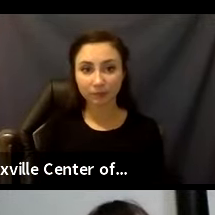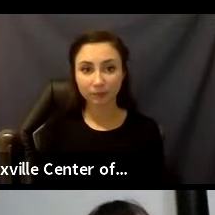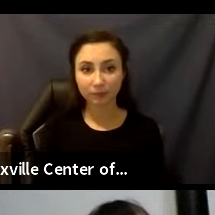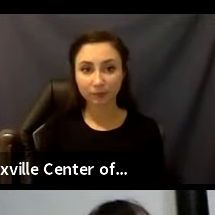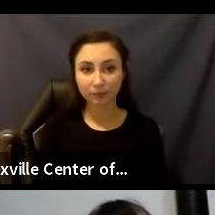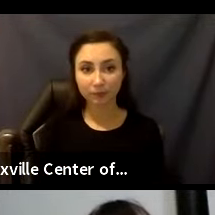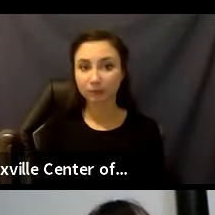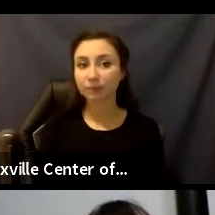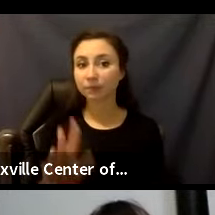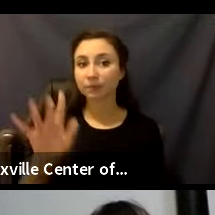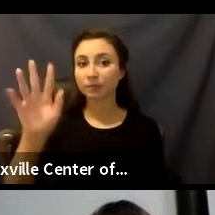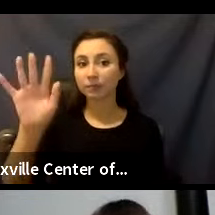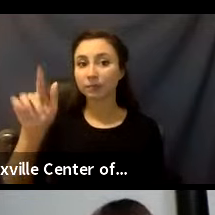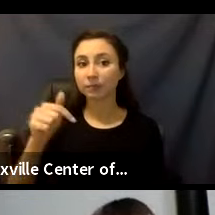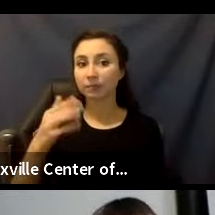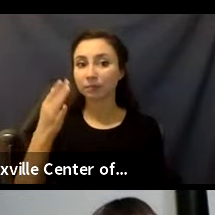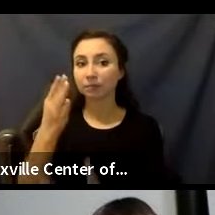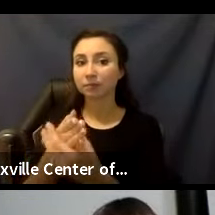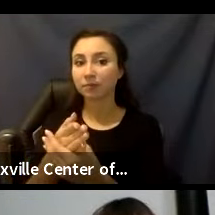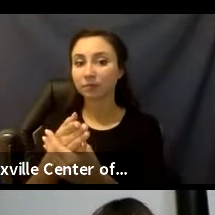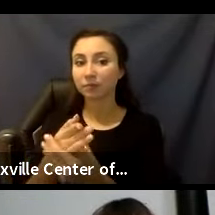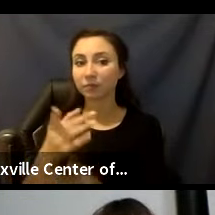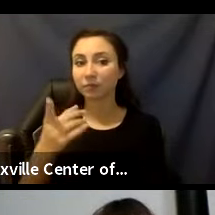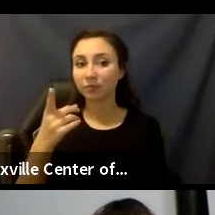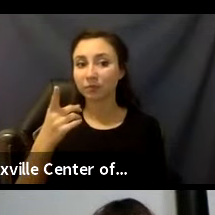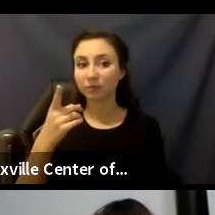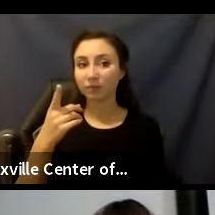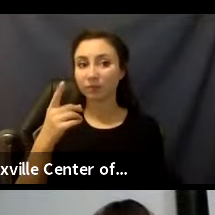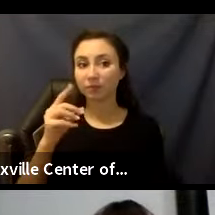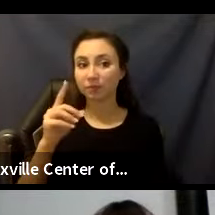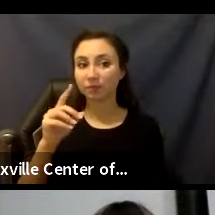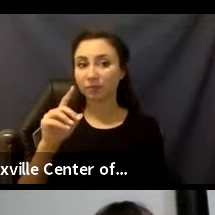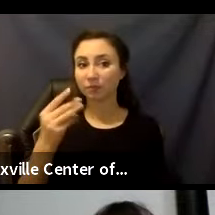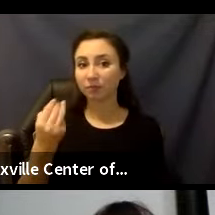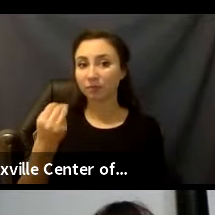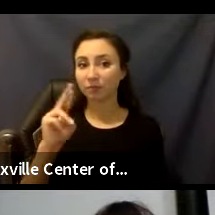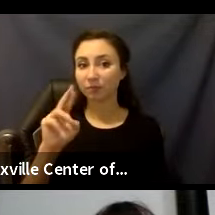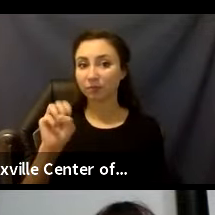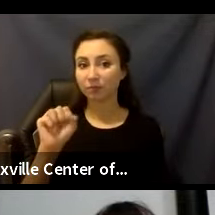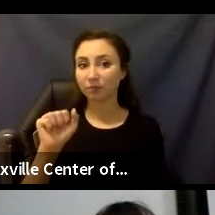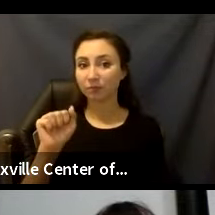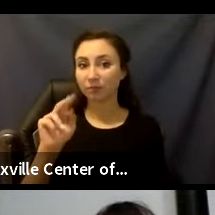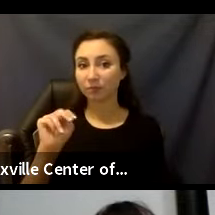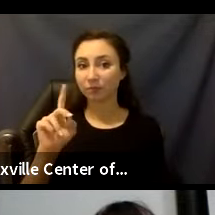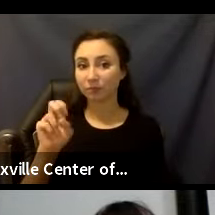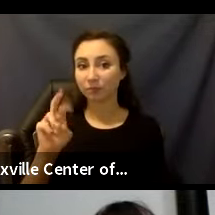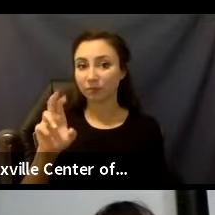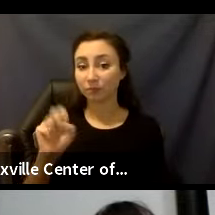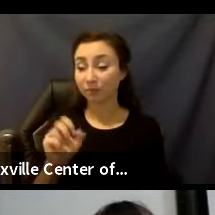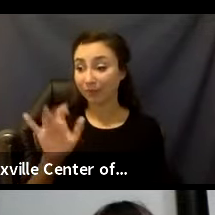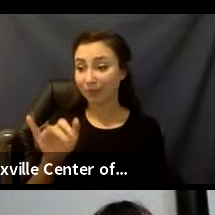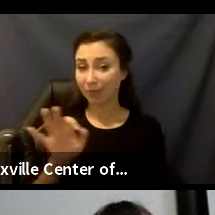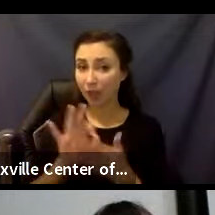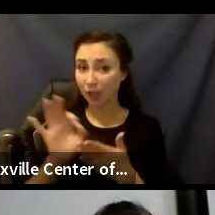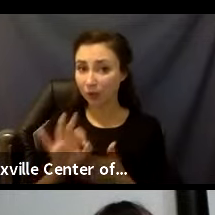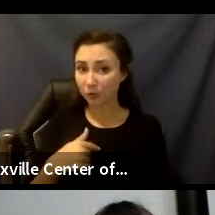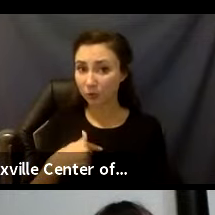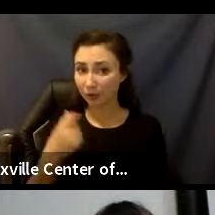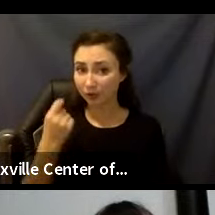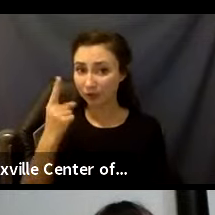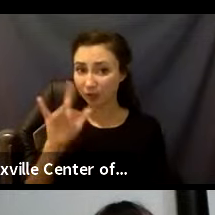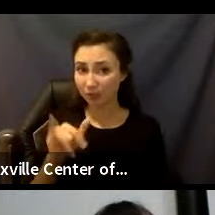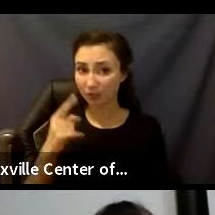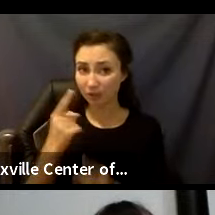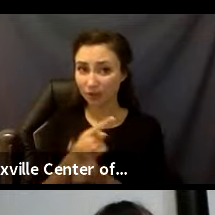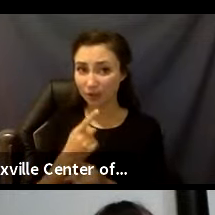Thank you. You said, So I'm we have sorry, adopted- Dr. Gutcher, if I can intervene, is that count, did I understand that count correctly to